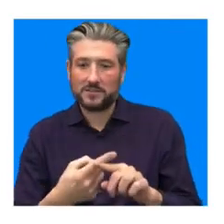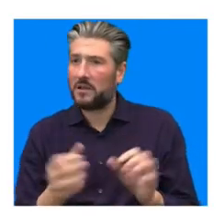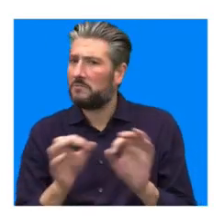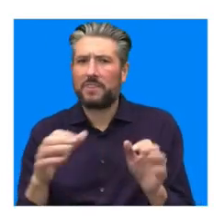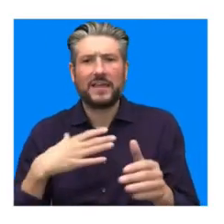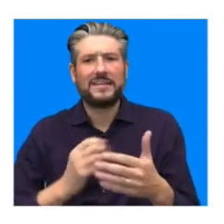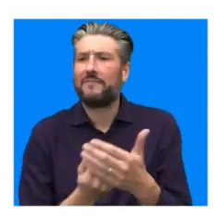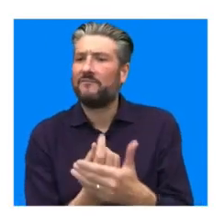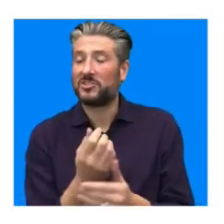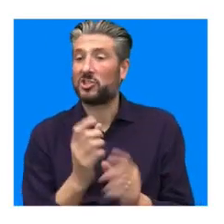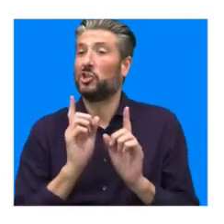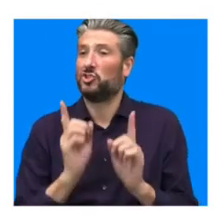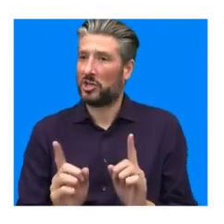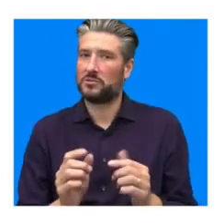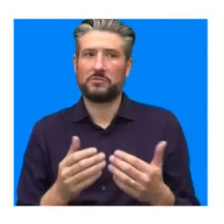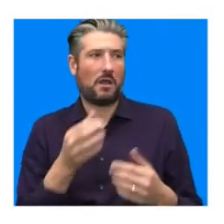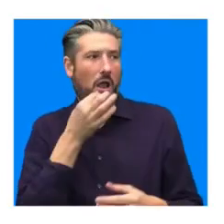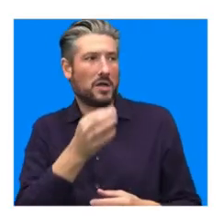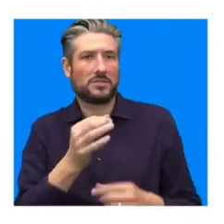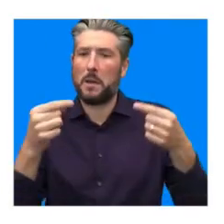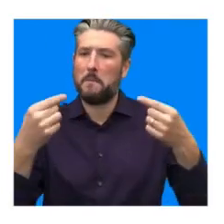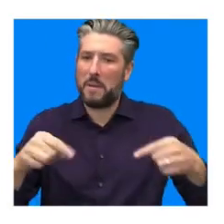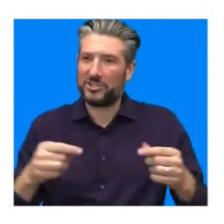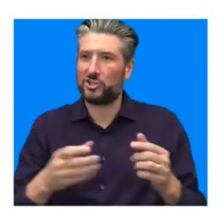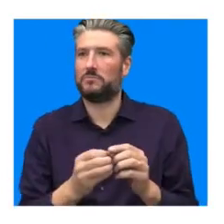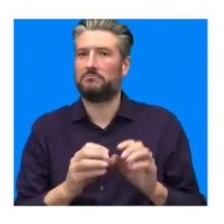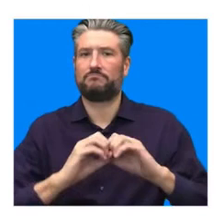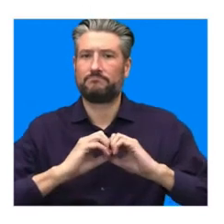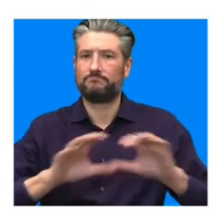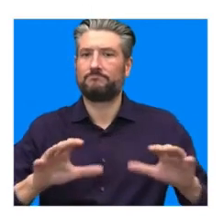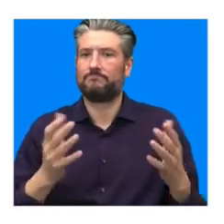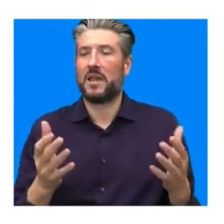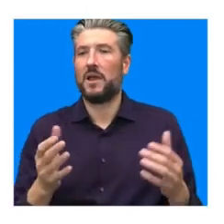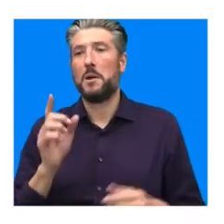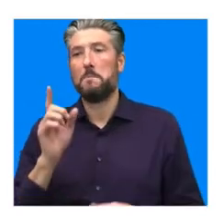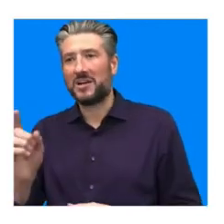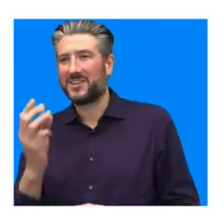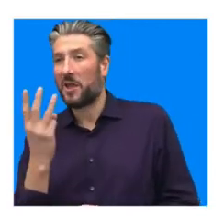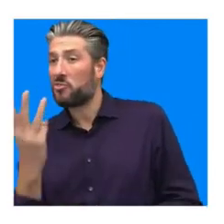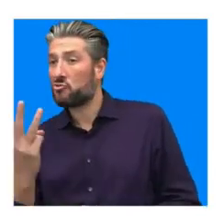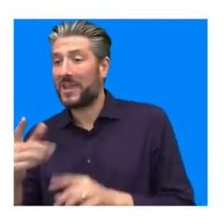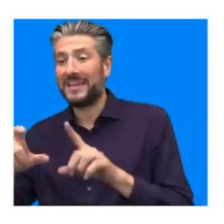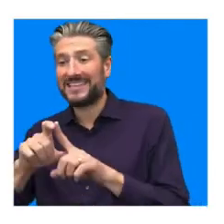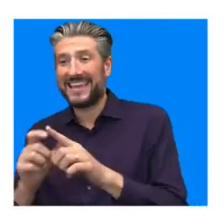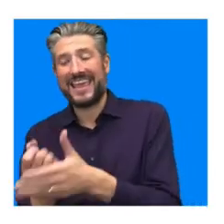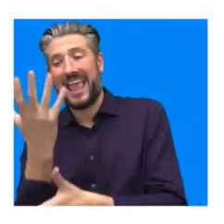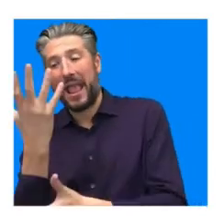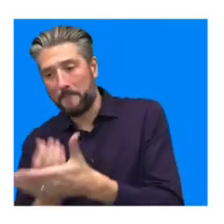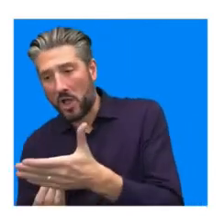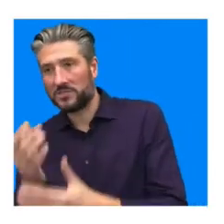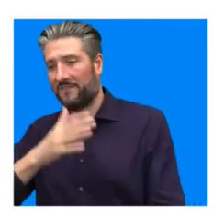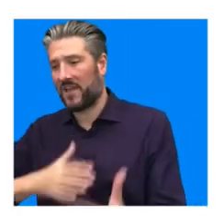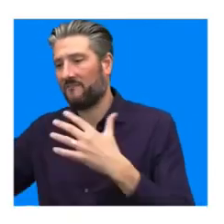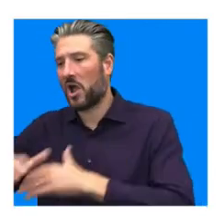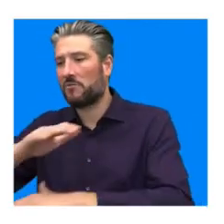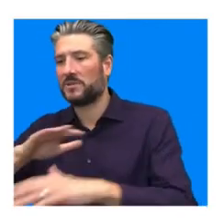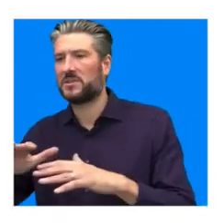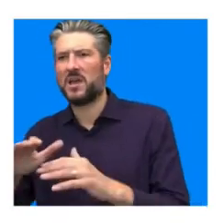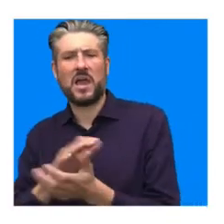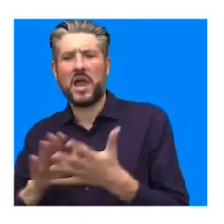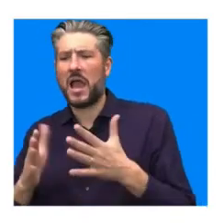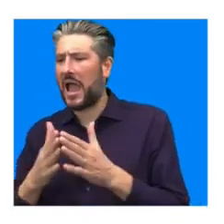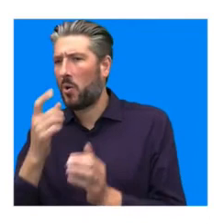a 360-degree immersive environment accessible for a blind person using haptics